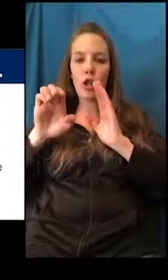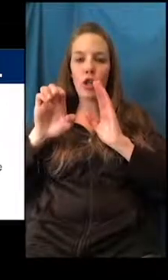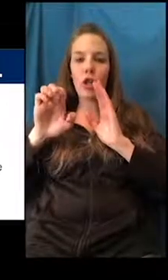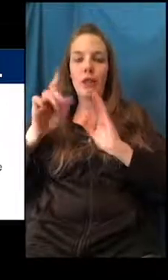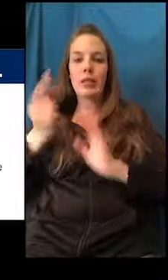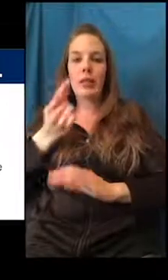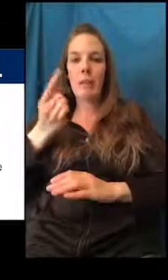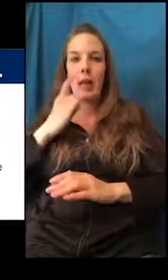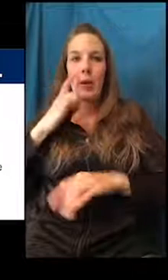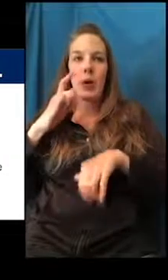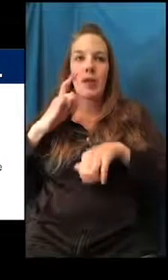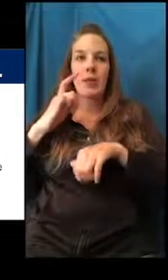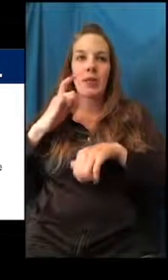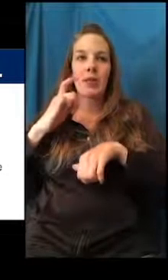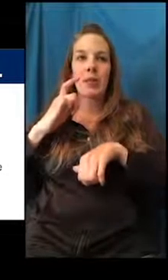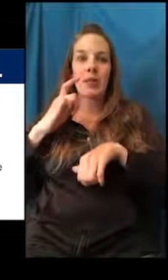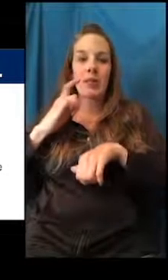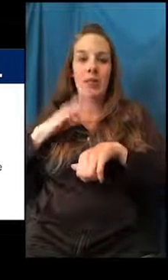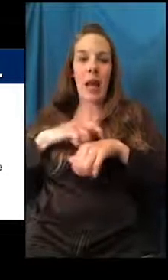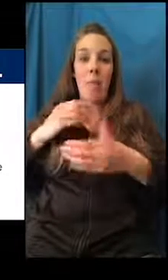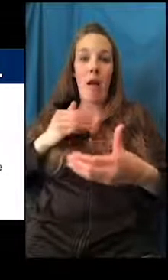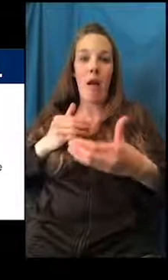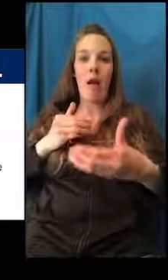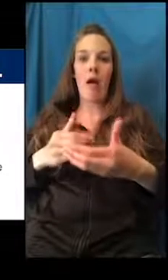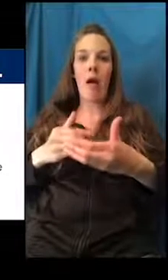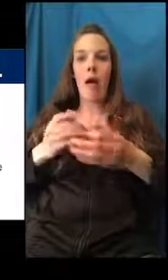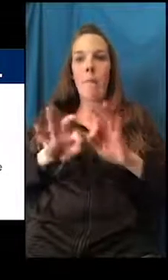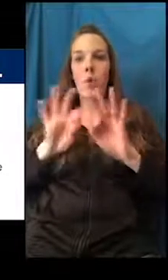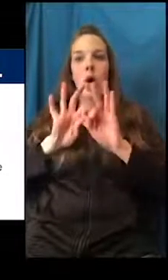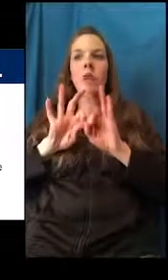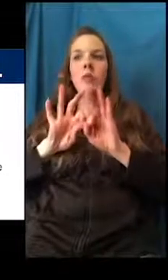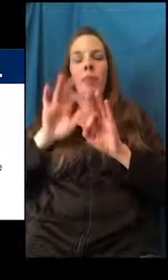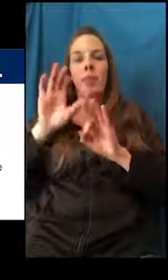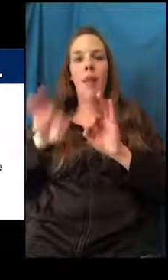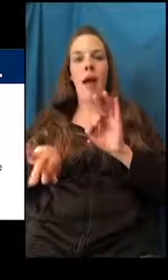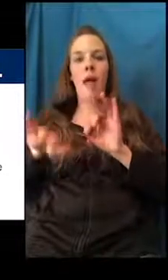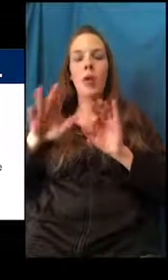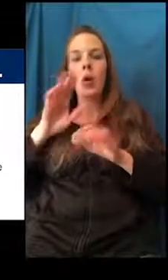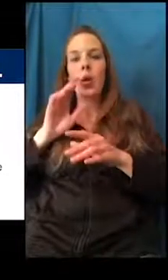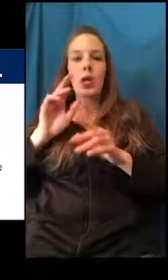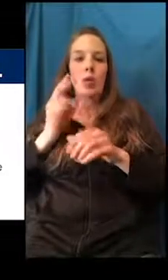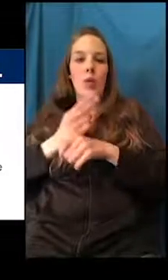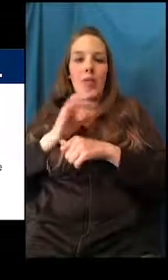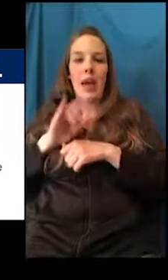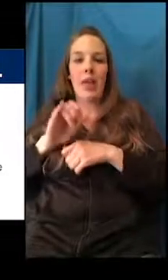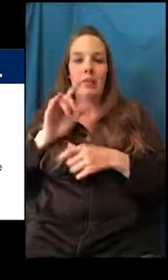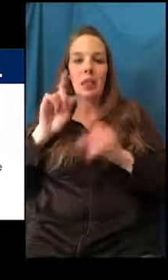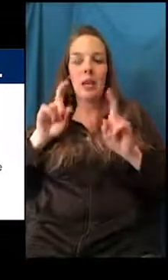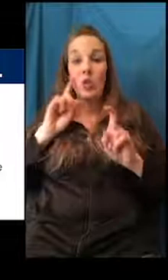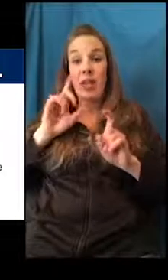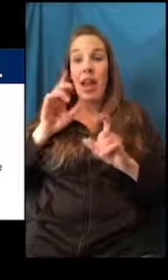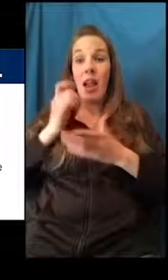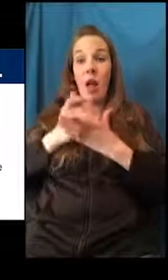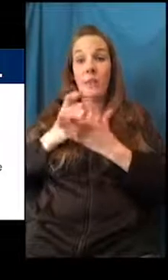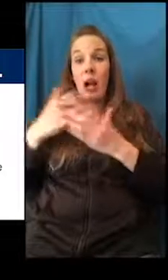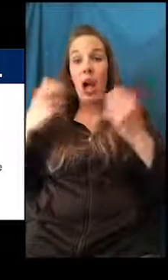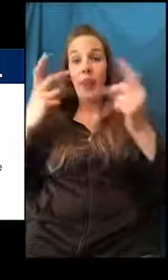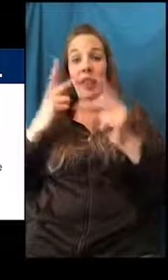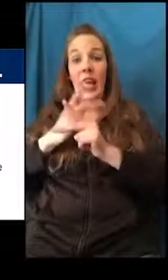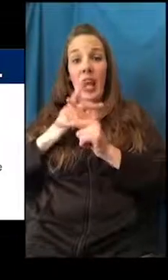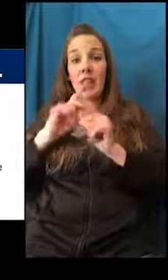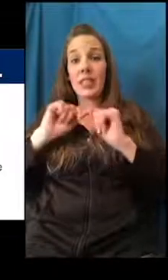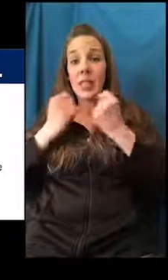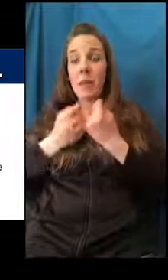timeliness around this test result is critical. This really helps our healthcare teams know what, if any, additional personal protective